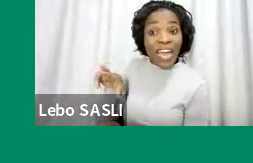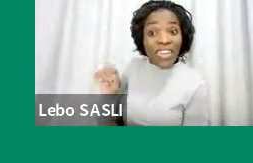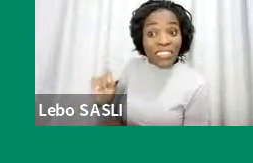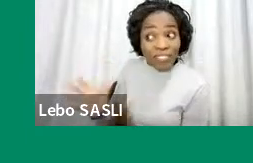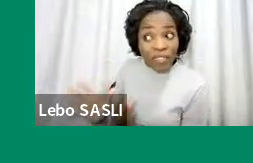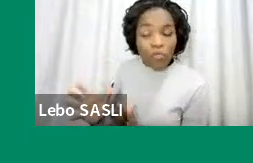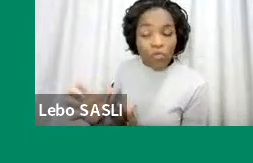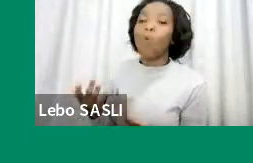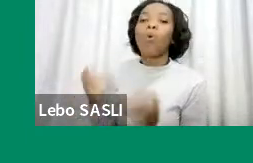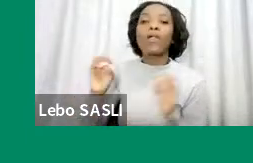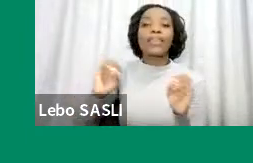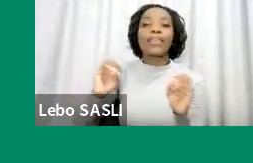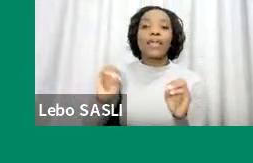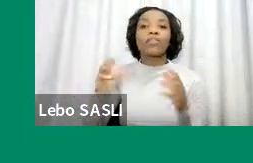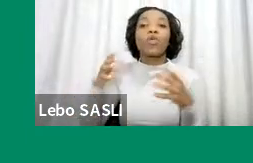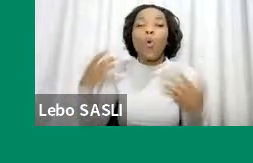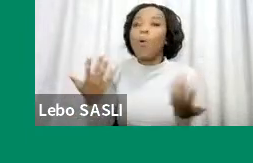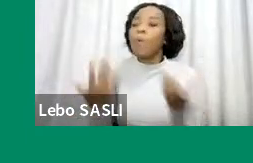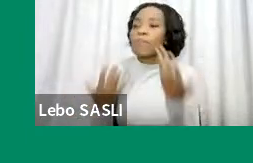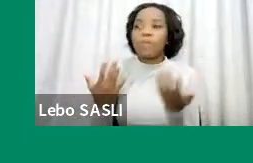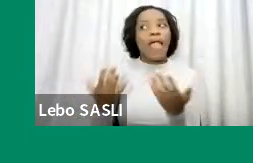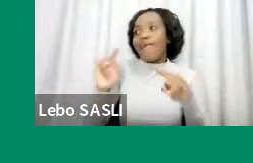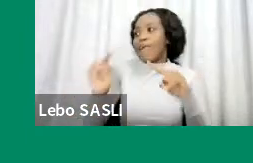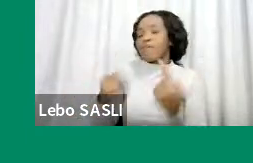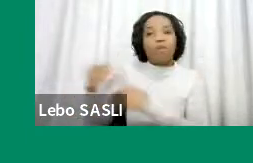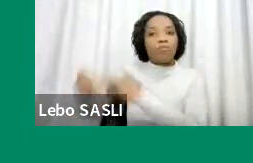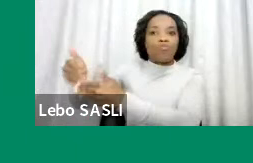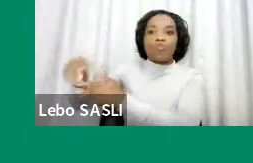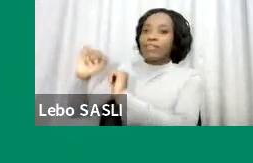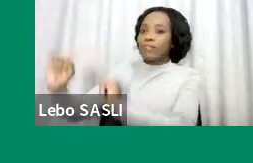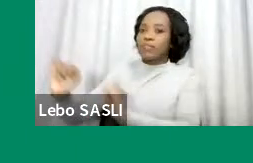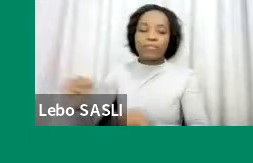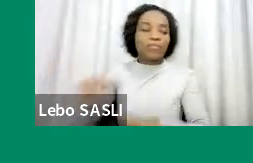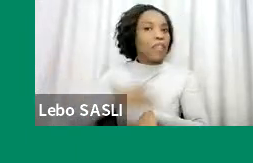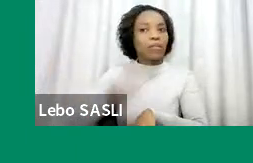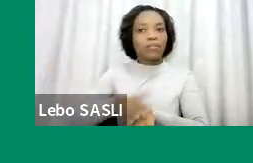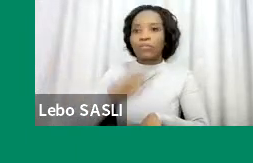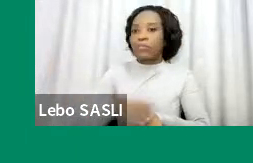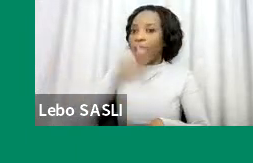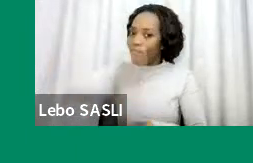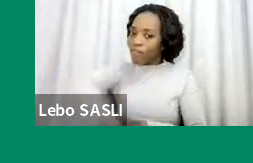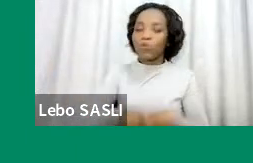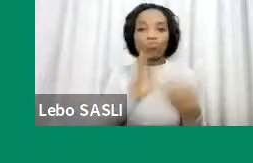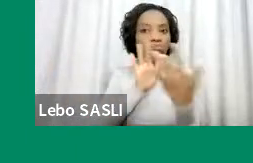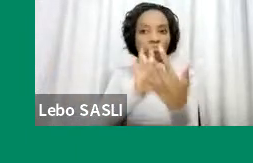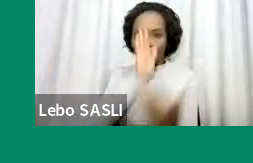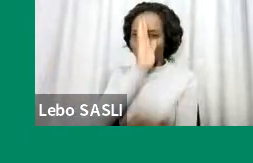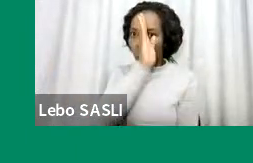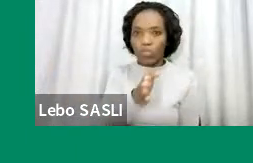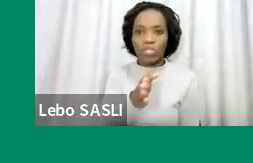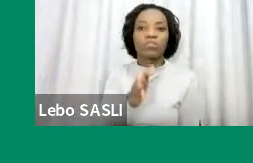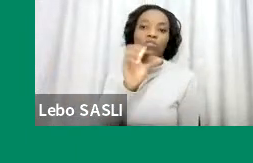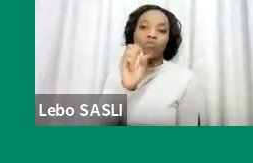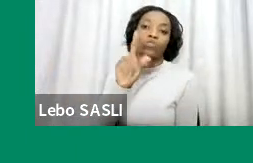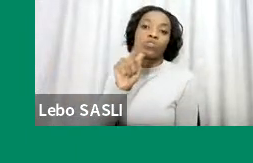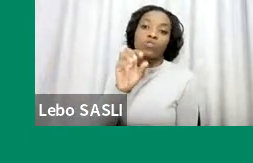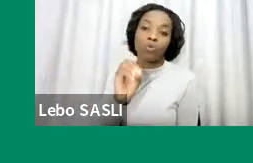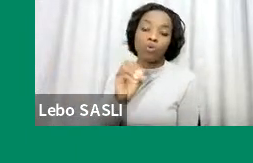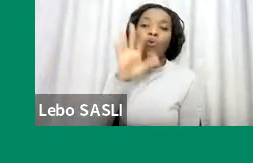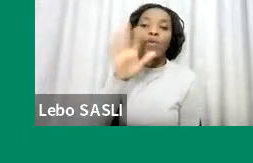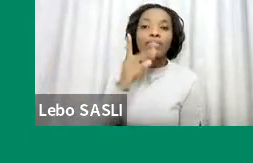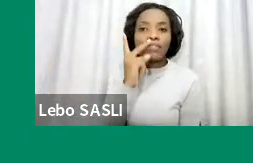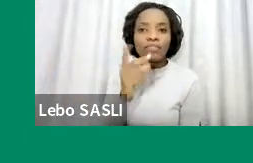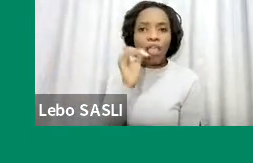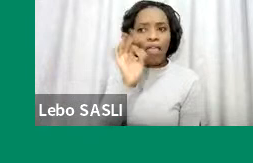provided compelling circumstances. We will verify if there are any limitations that apply. We'll check if the complaint